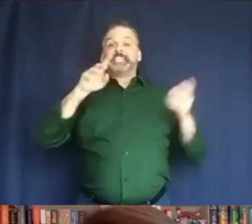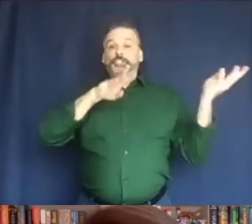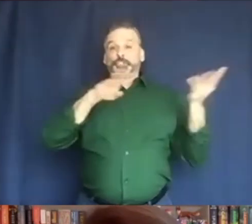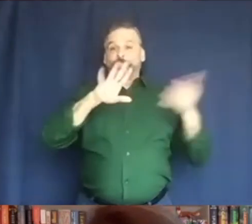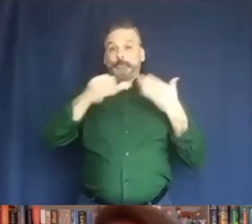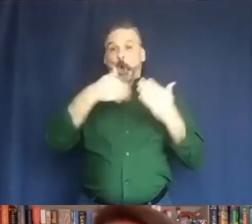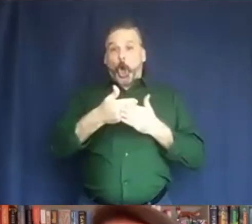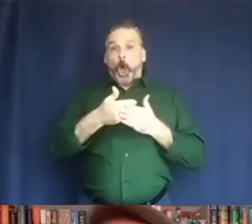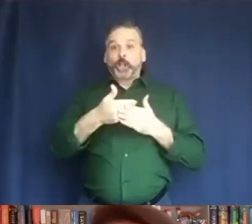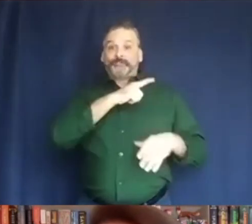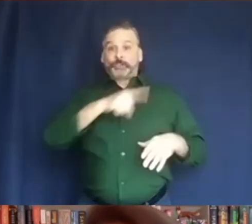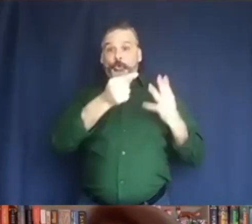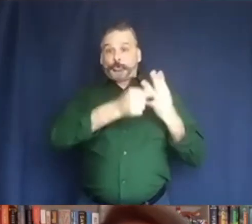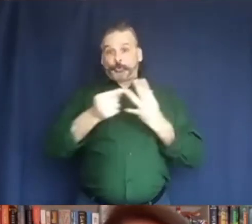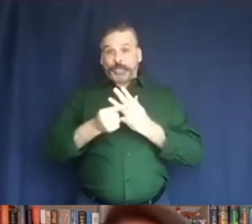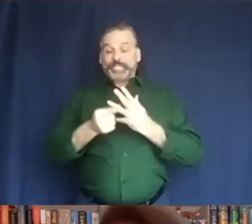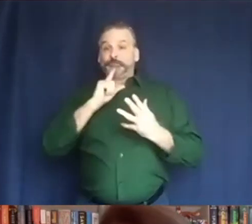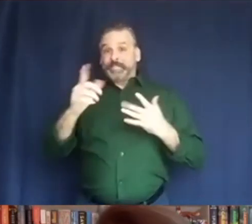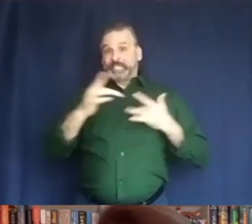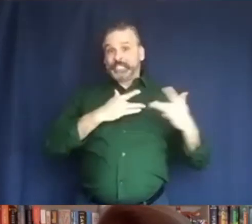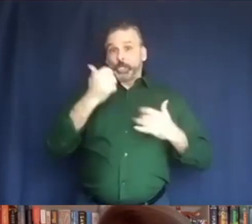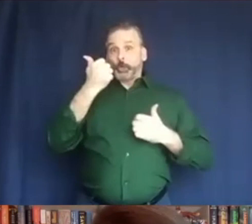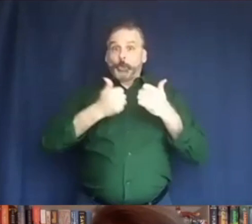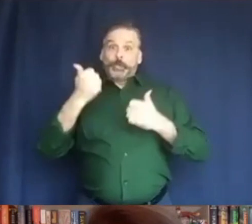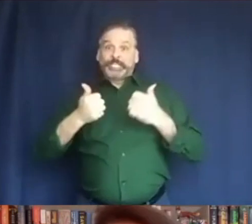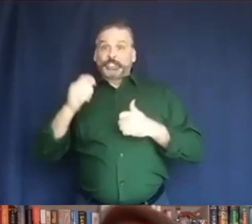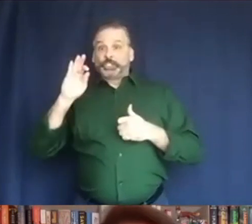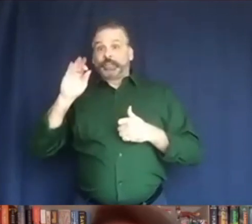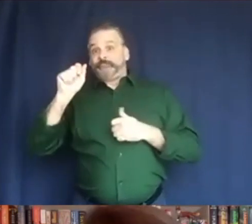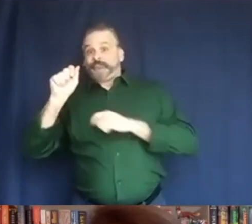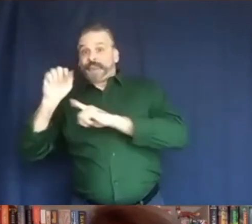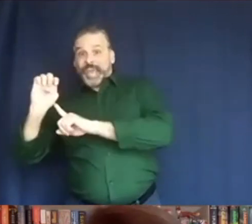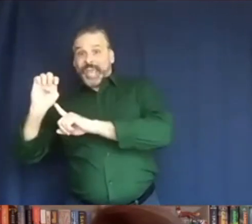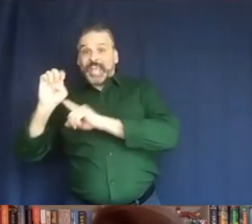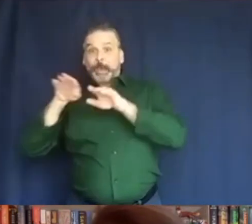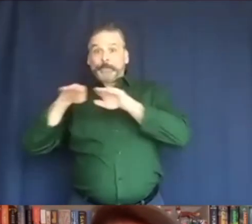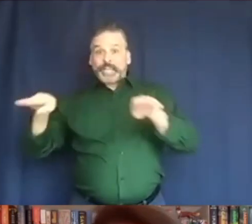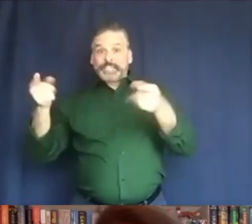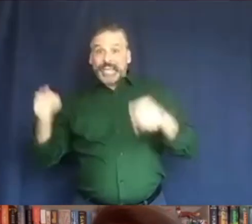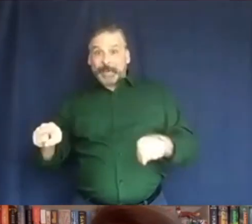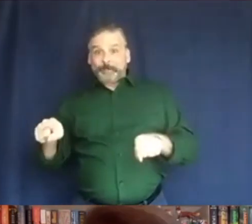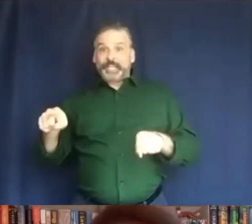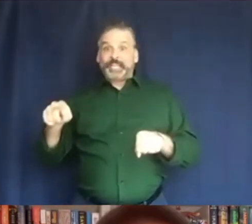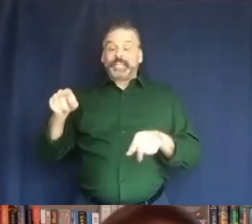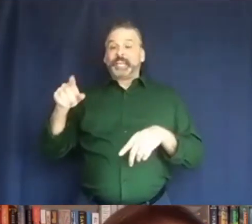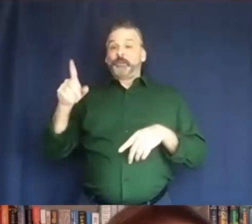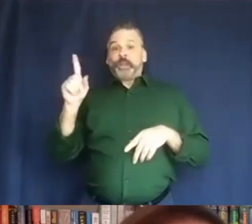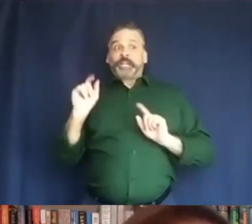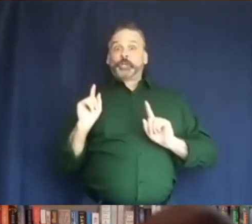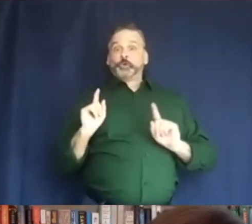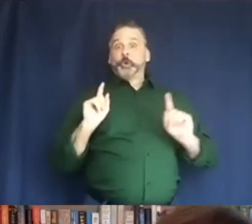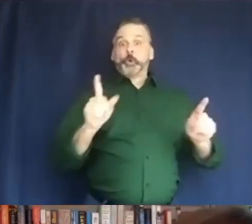extremely concerned about, you know, which fey plane this is taking place on and where he can go to help out and